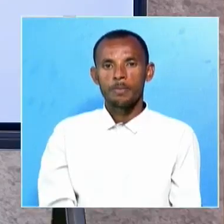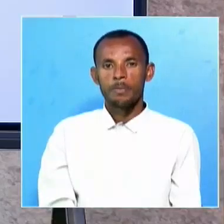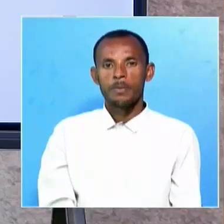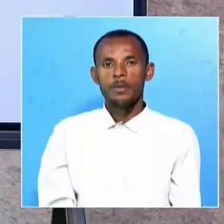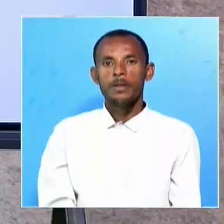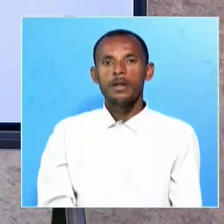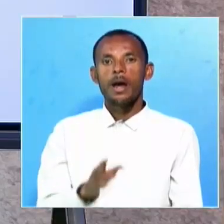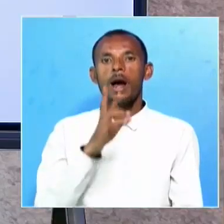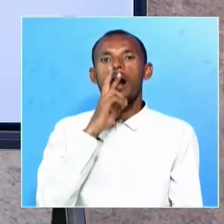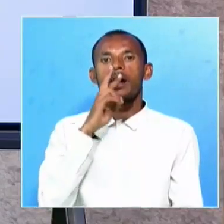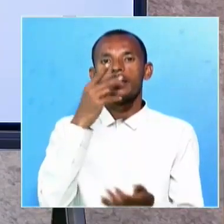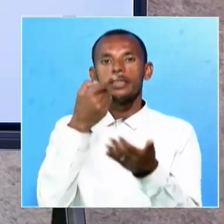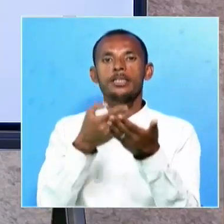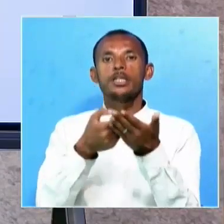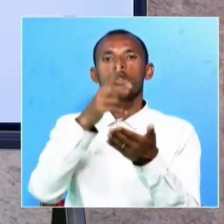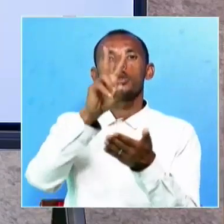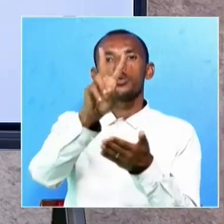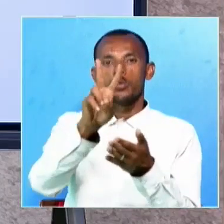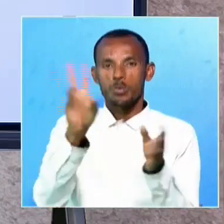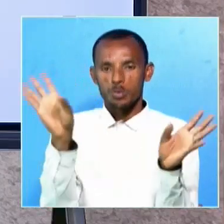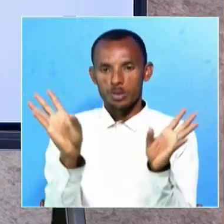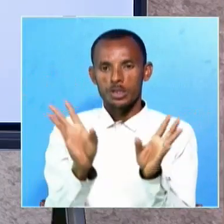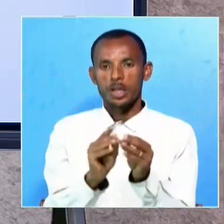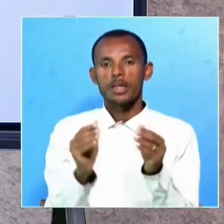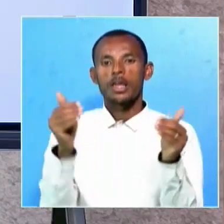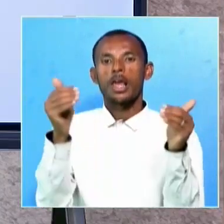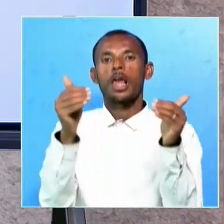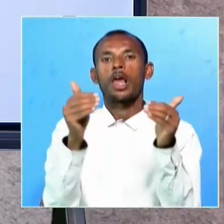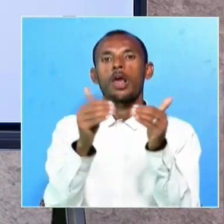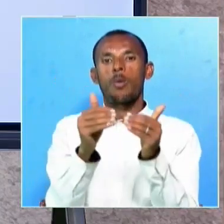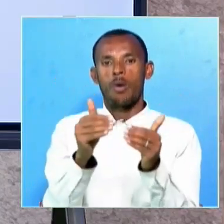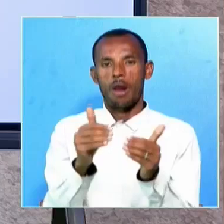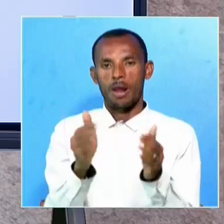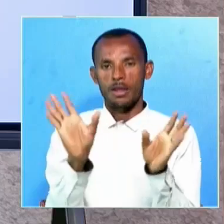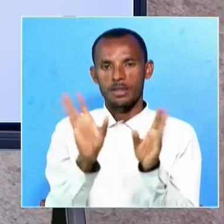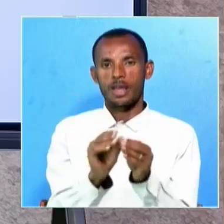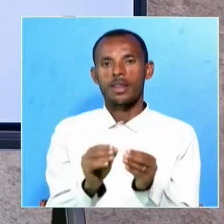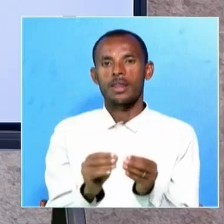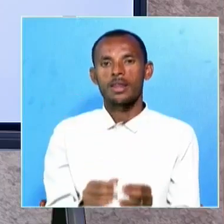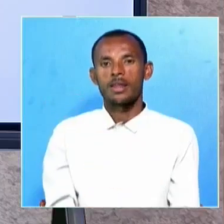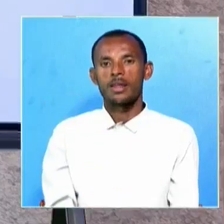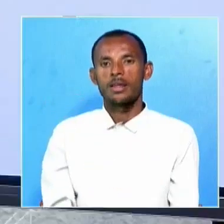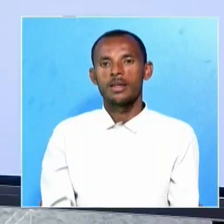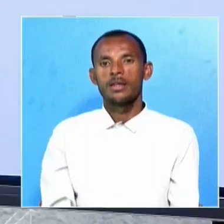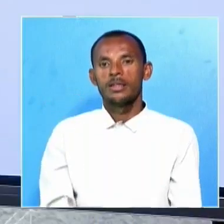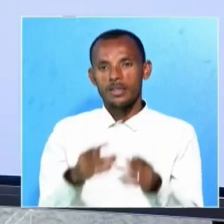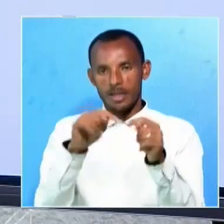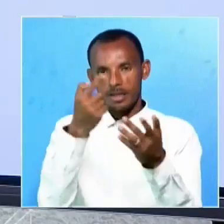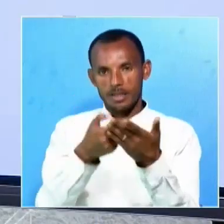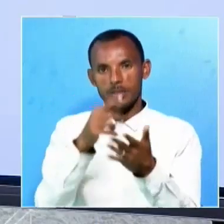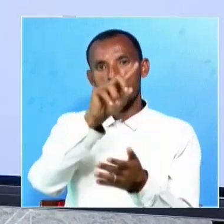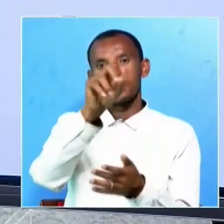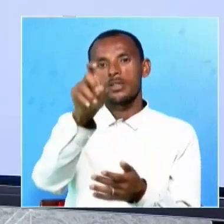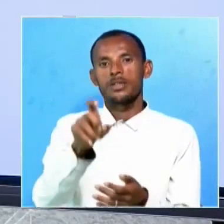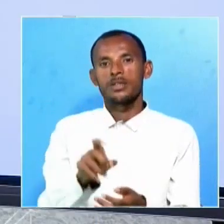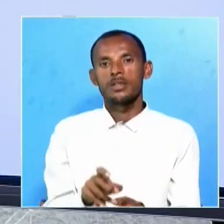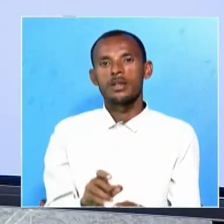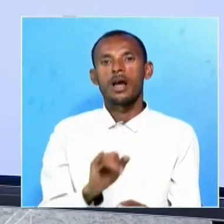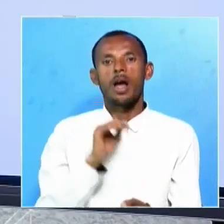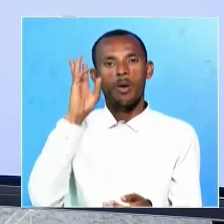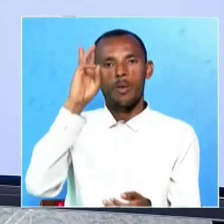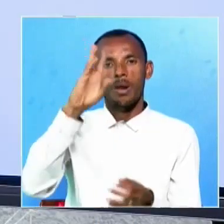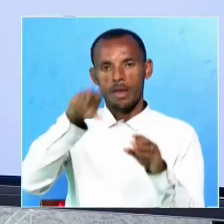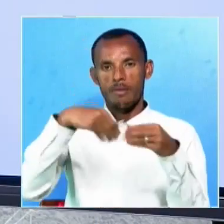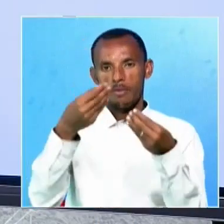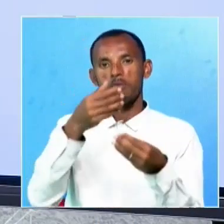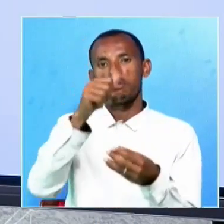Are these two sets equal sets? Please try this question. I'll give you 10